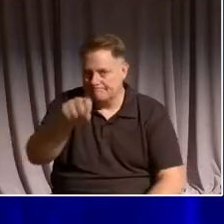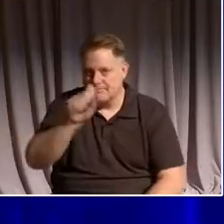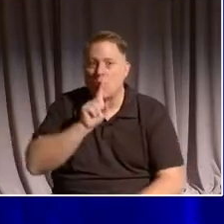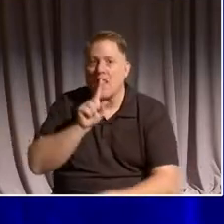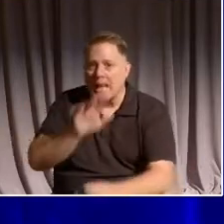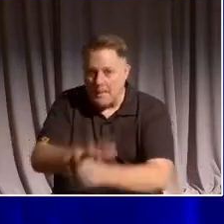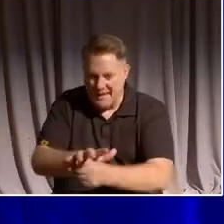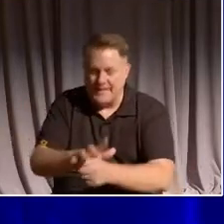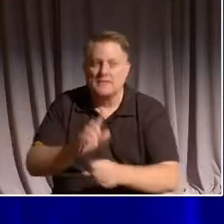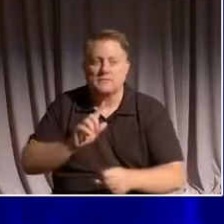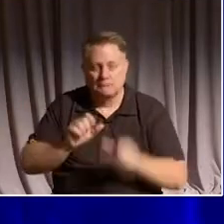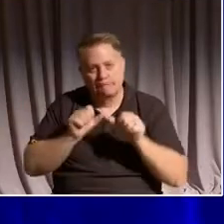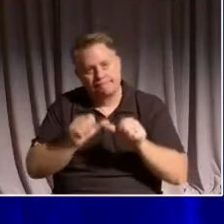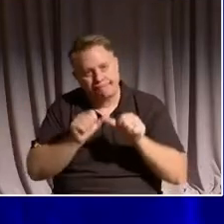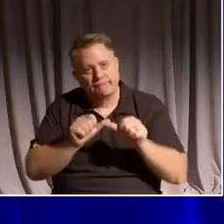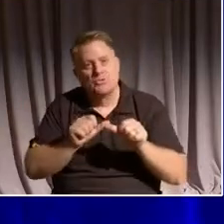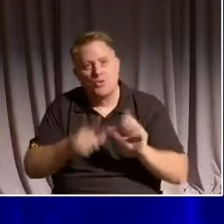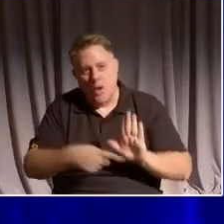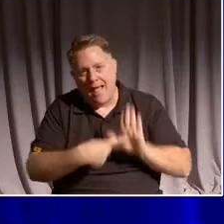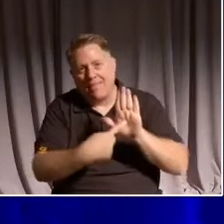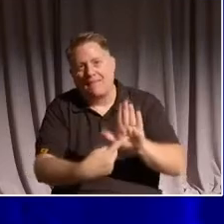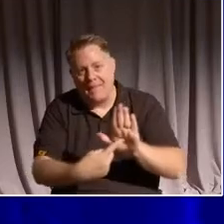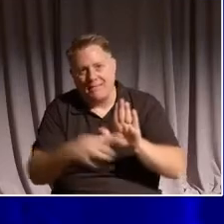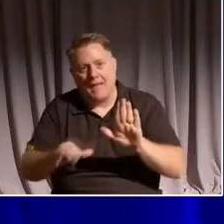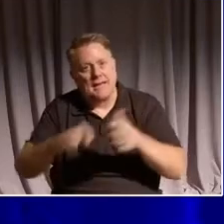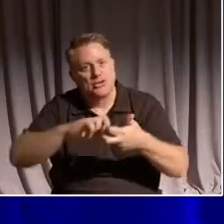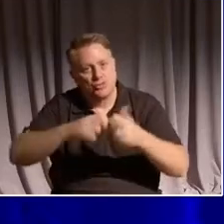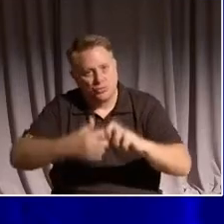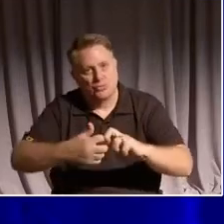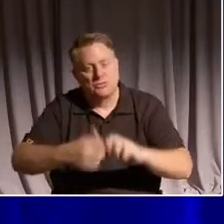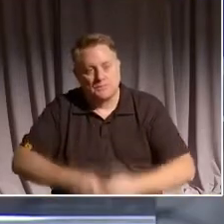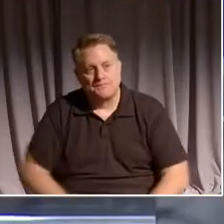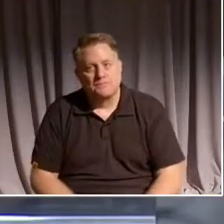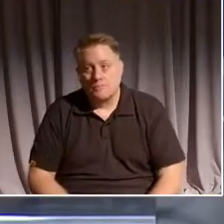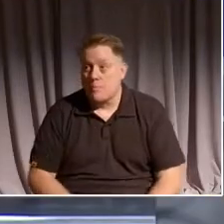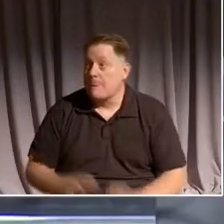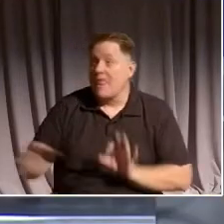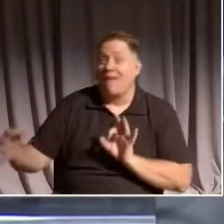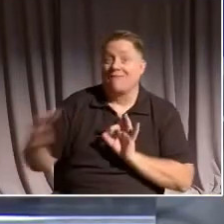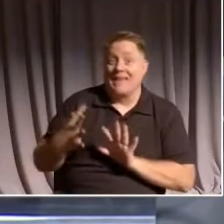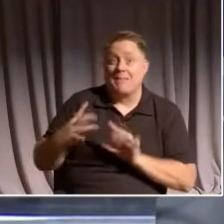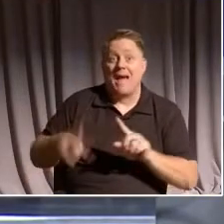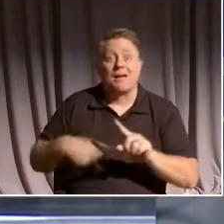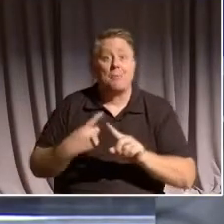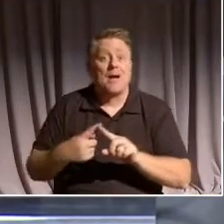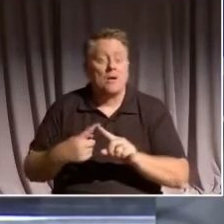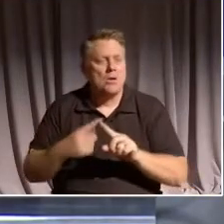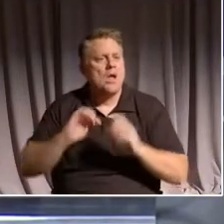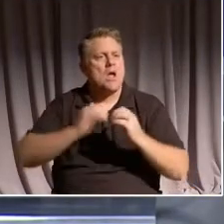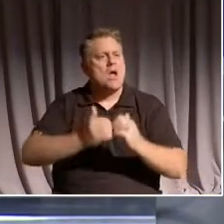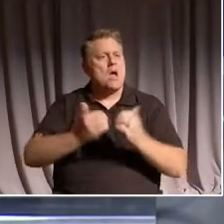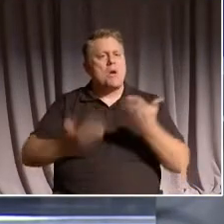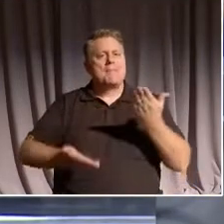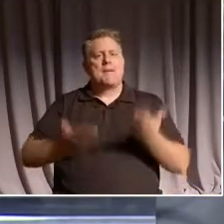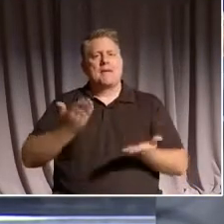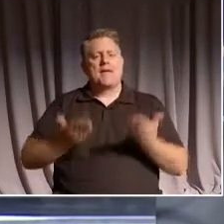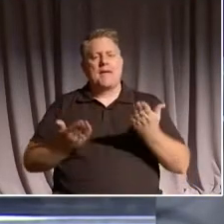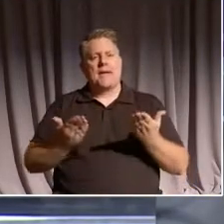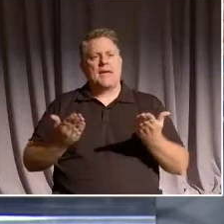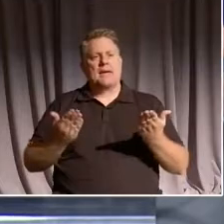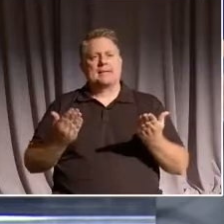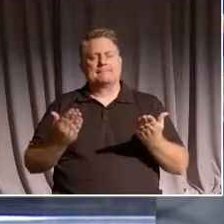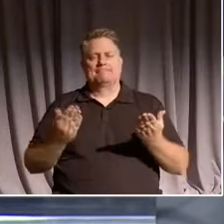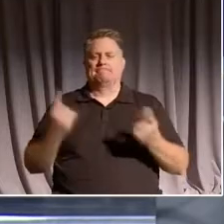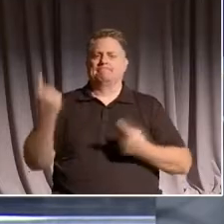committed to continuing to elevate these issues. And all of this sort of feedback about, how we might think about